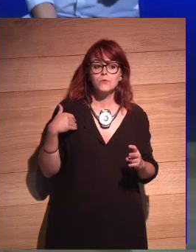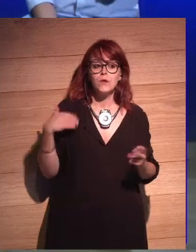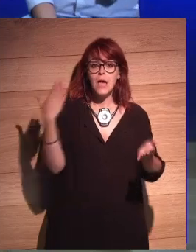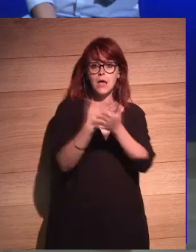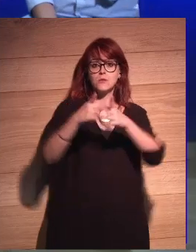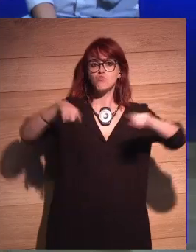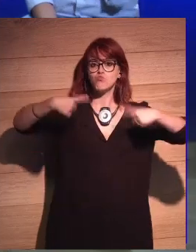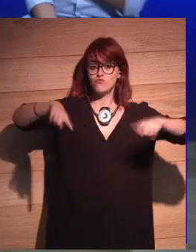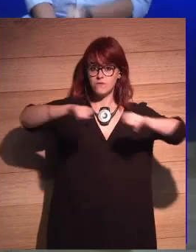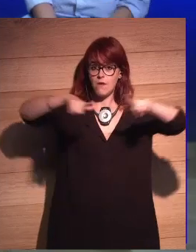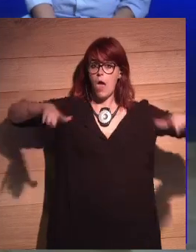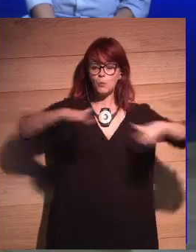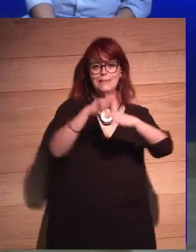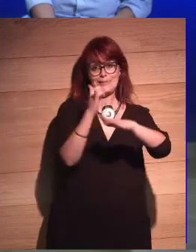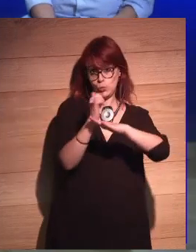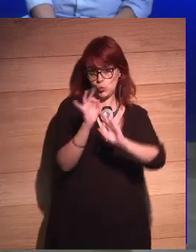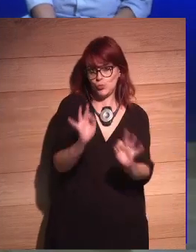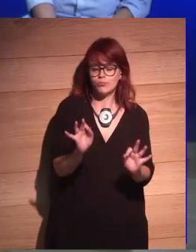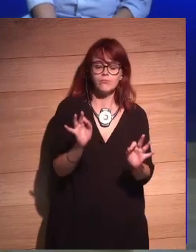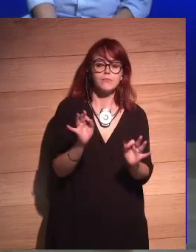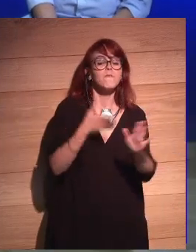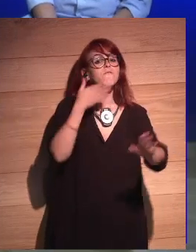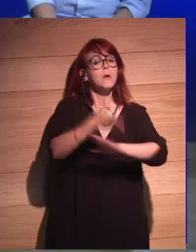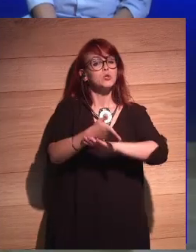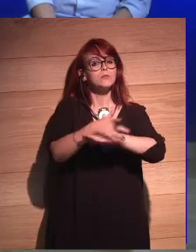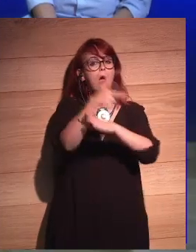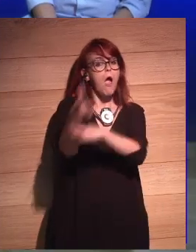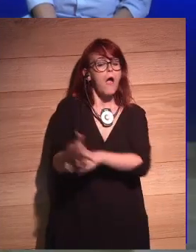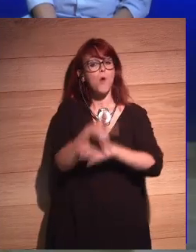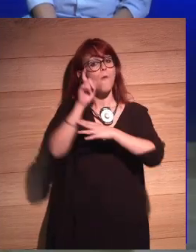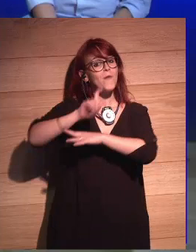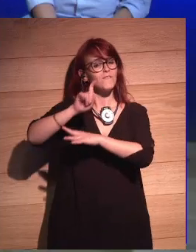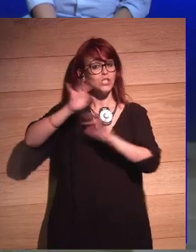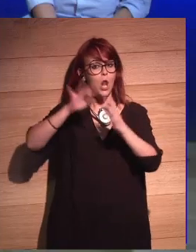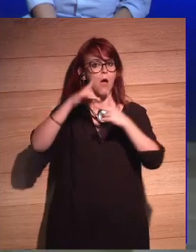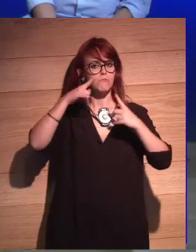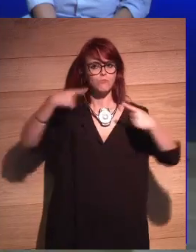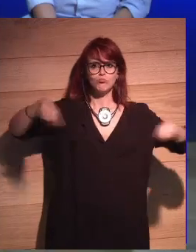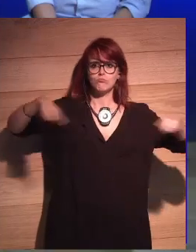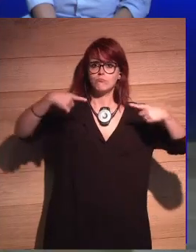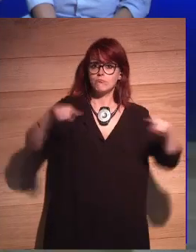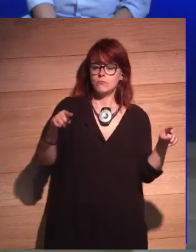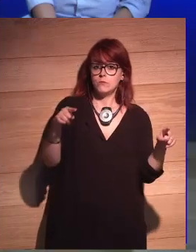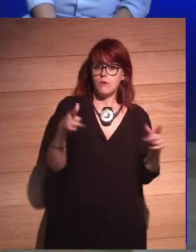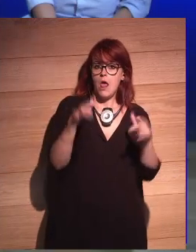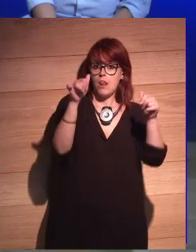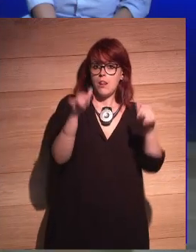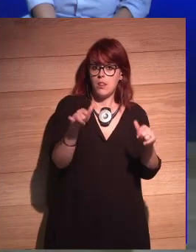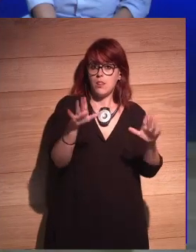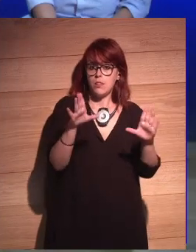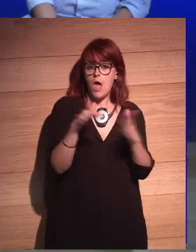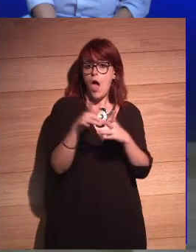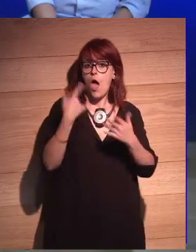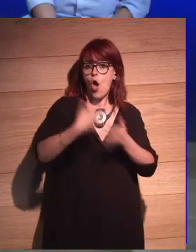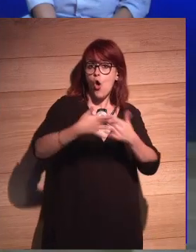students react at the music classroom. Okay, it was a high school, and we went there. We recorded with